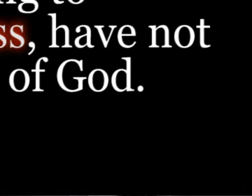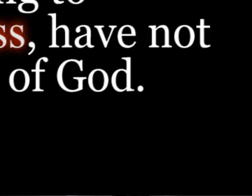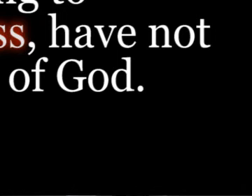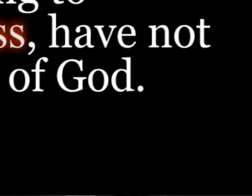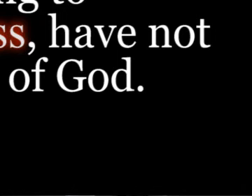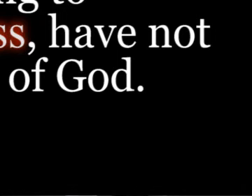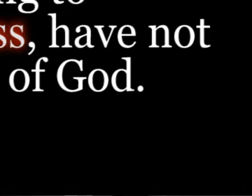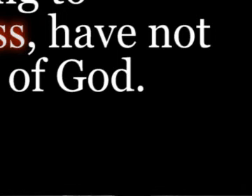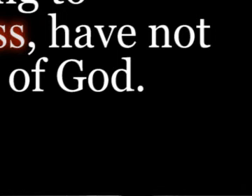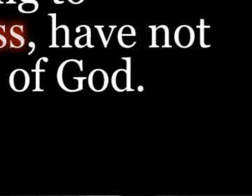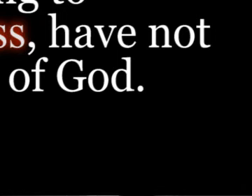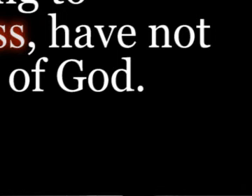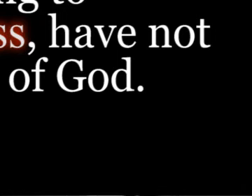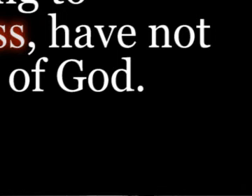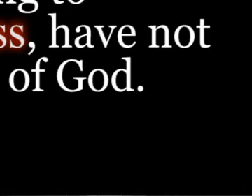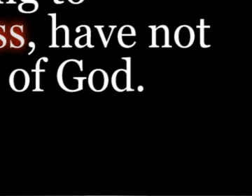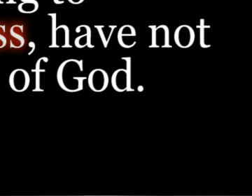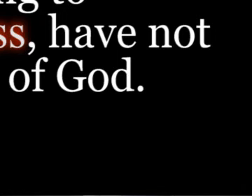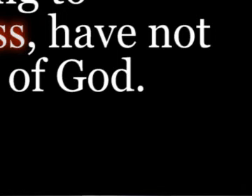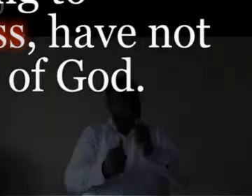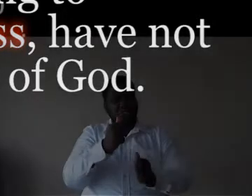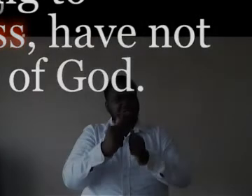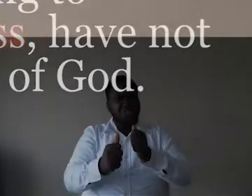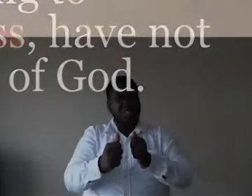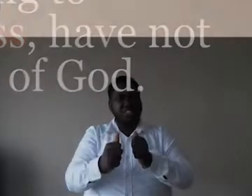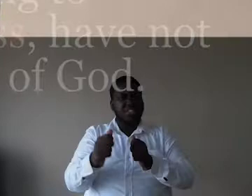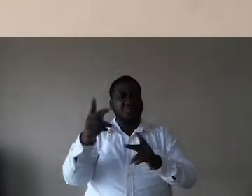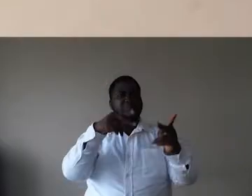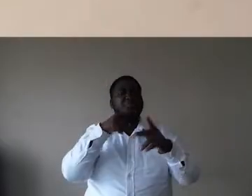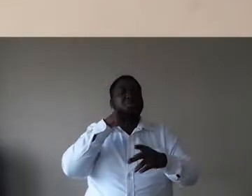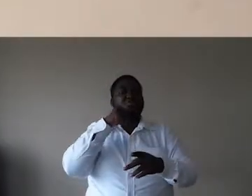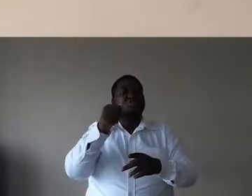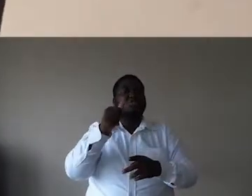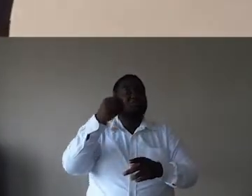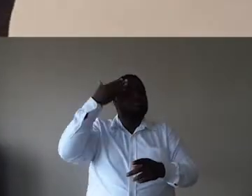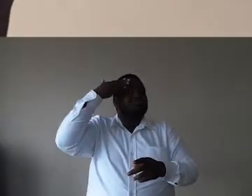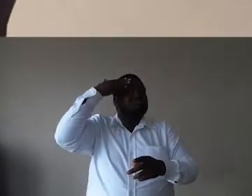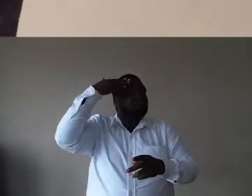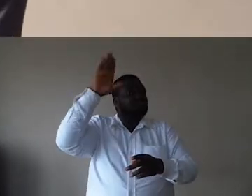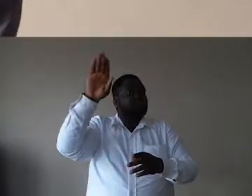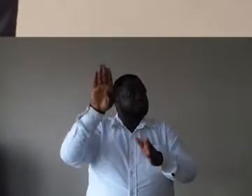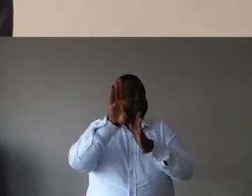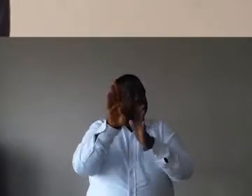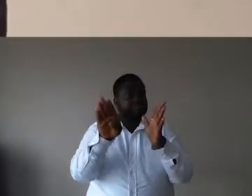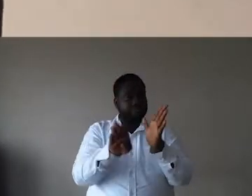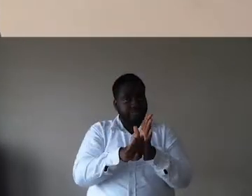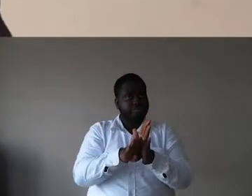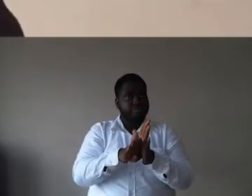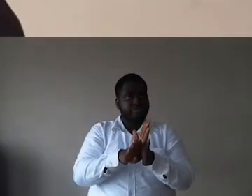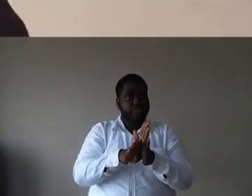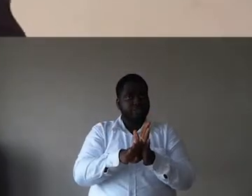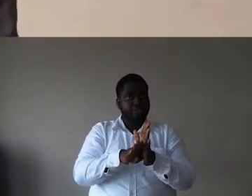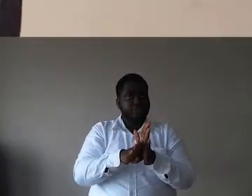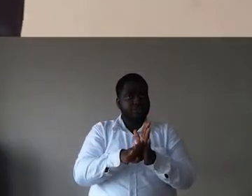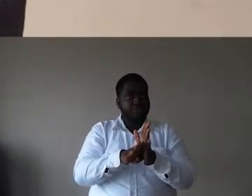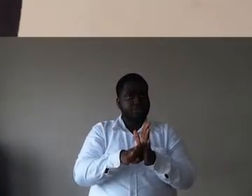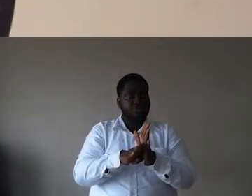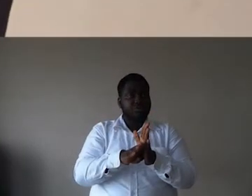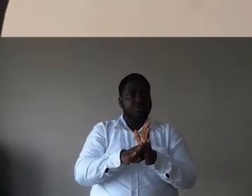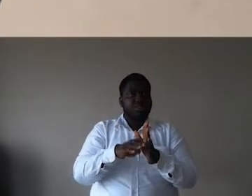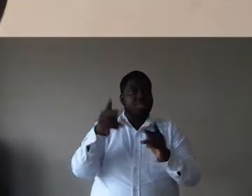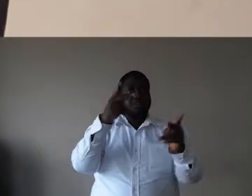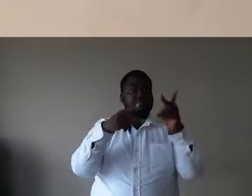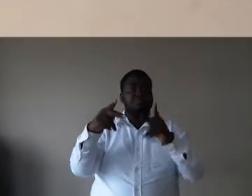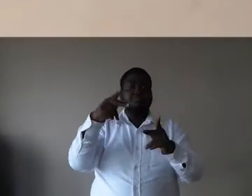And seeking to establish their own righteousness. Because sometimes when you read the Bible, you don't understand, you have